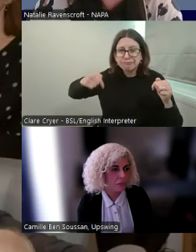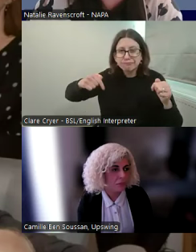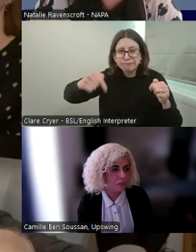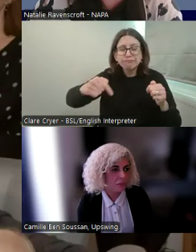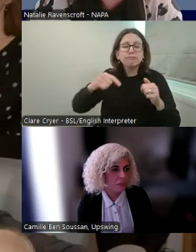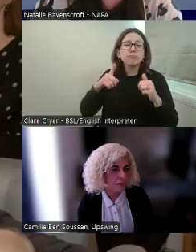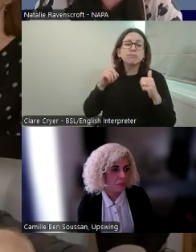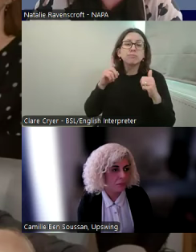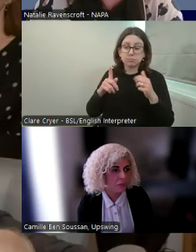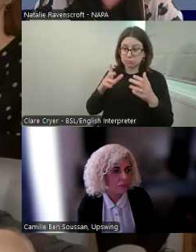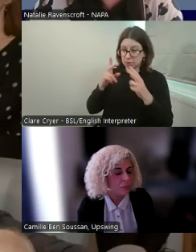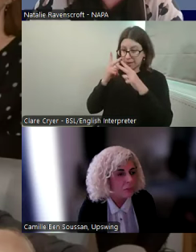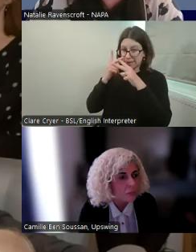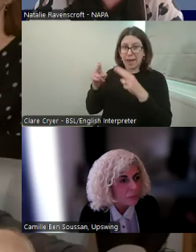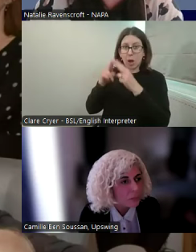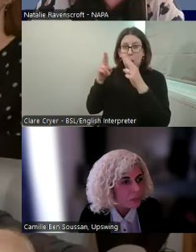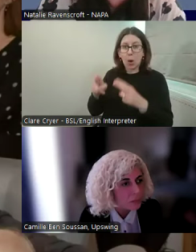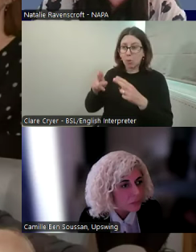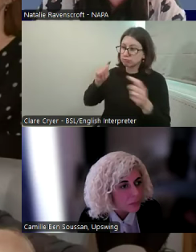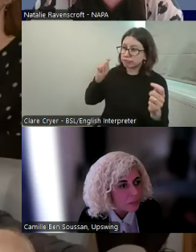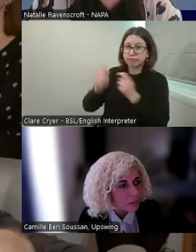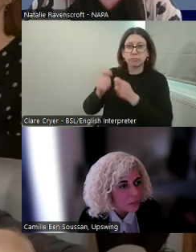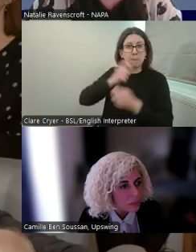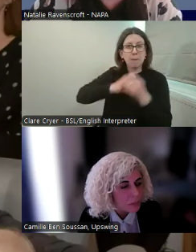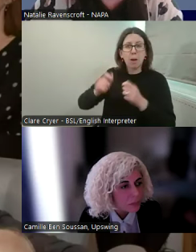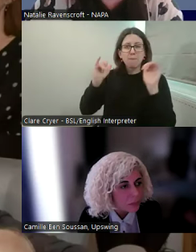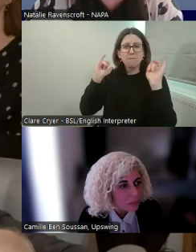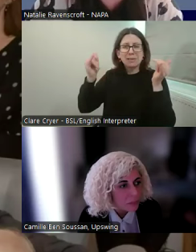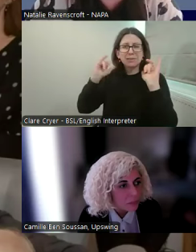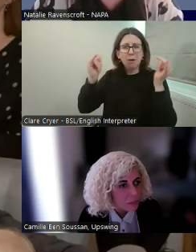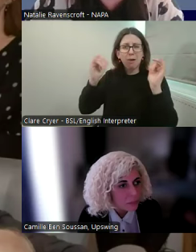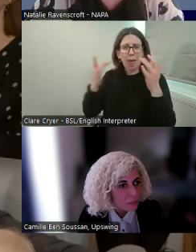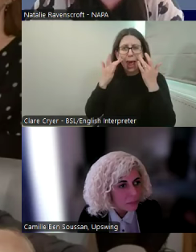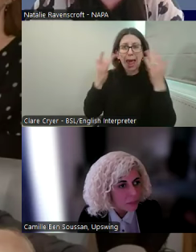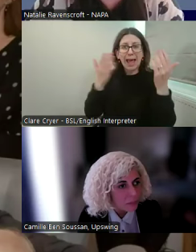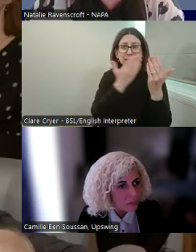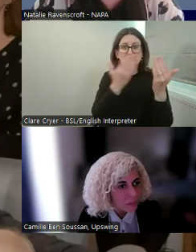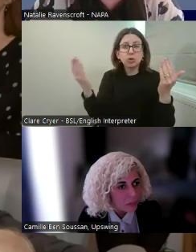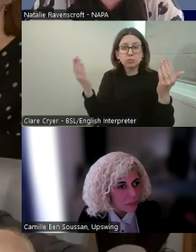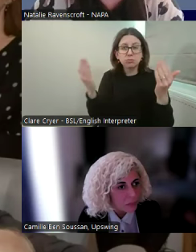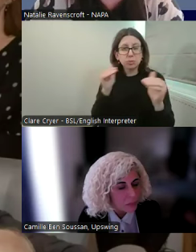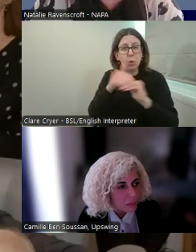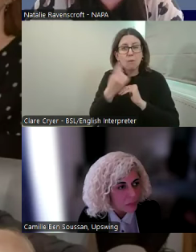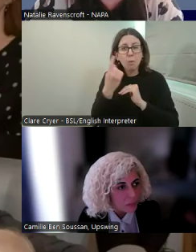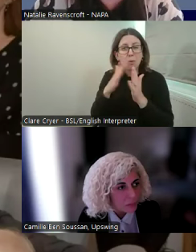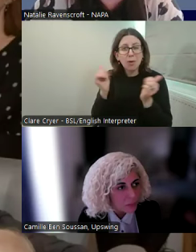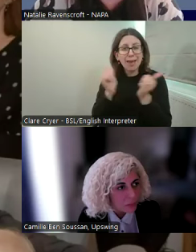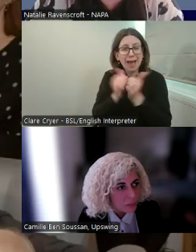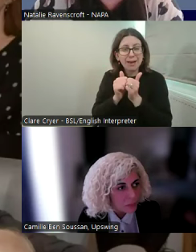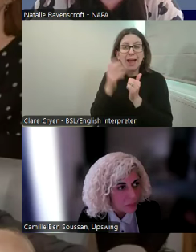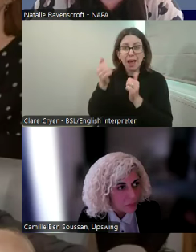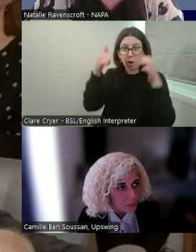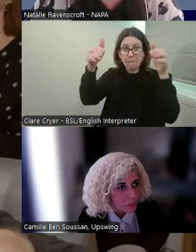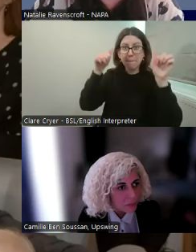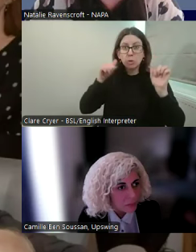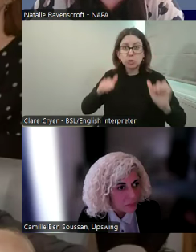turned the care home into a festival exhibition space for the weekend. So these are some giant posters that then went up onto